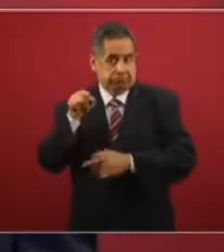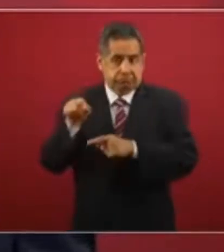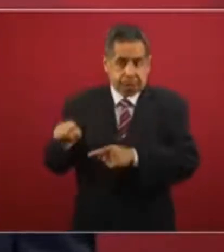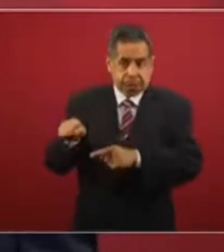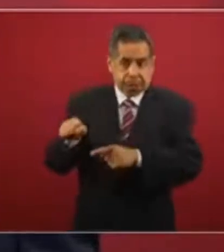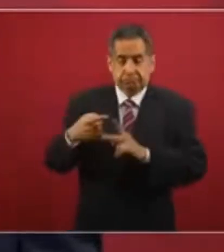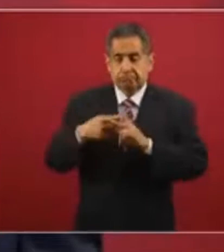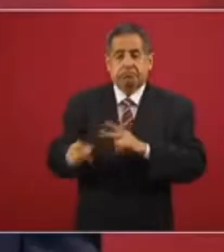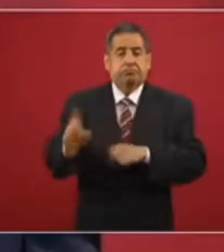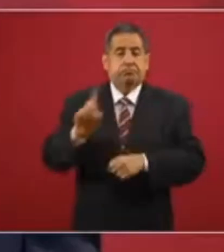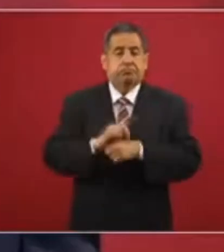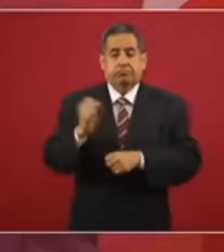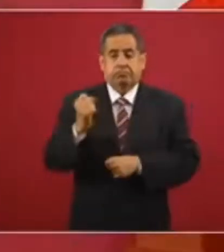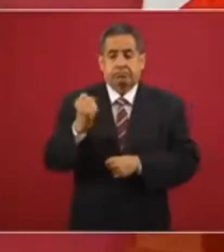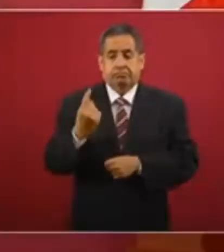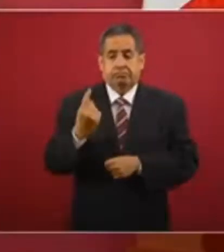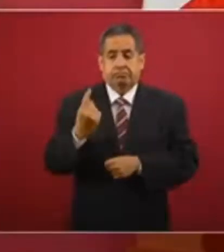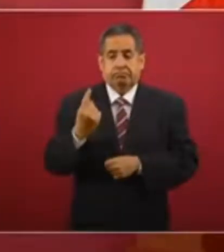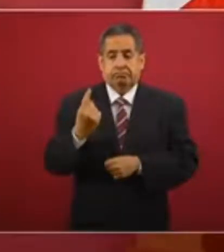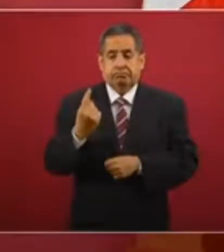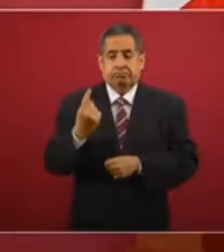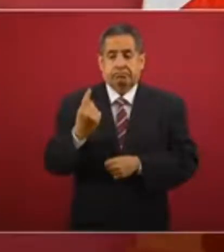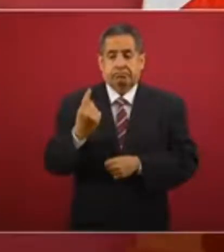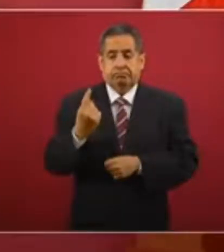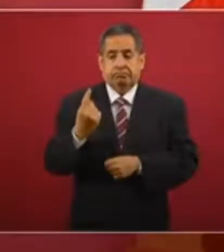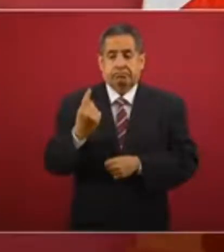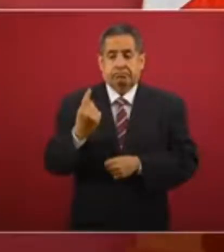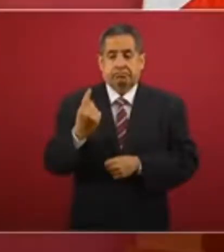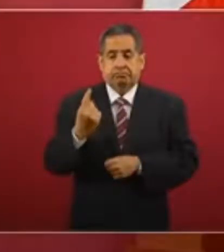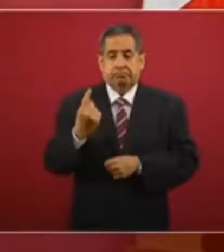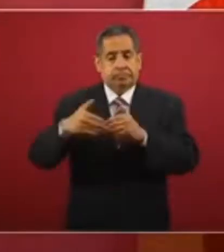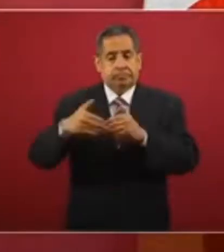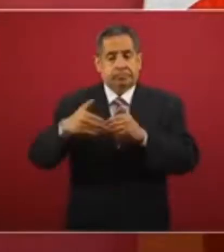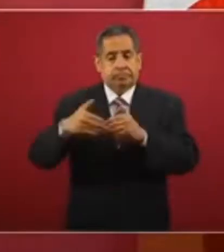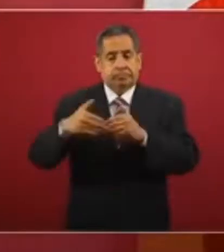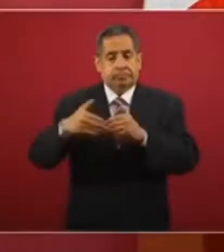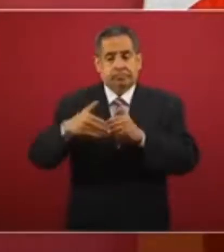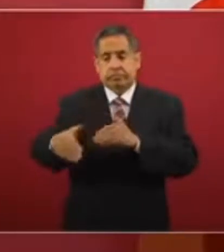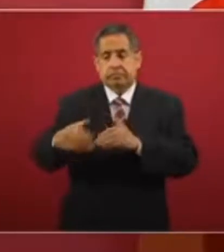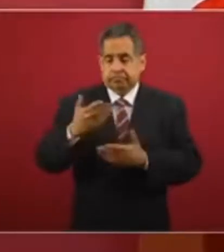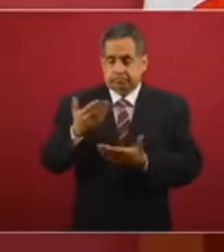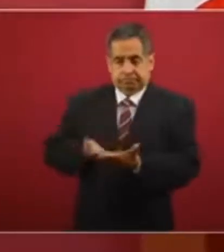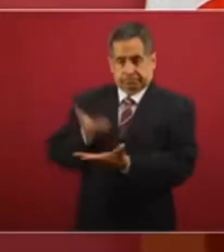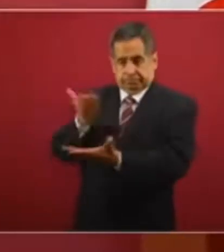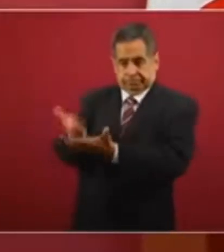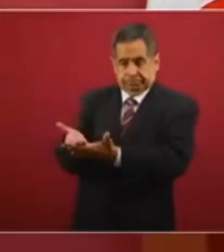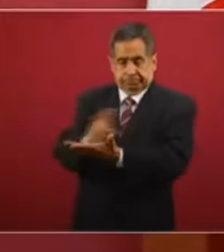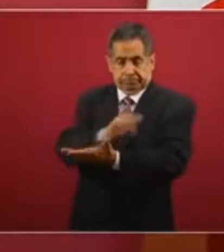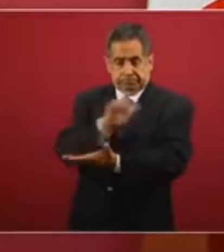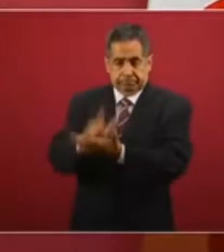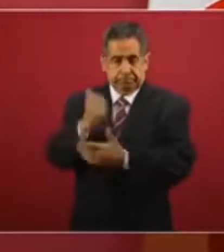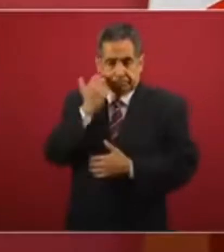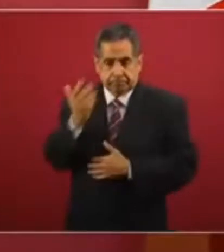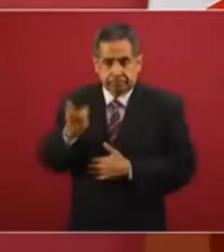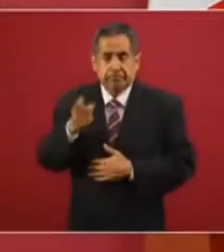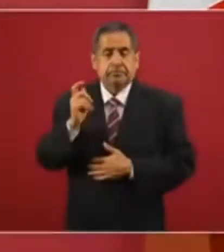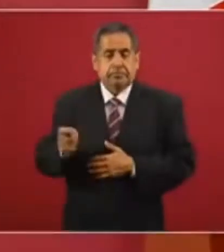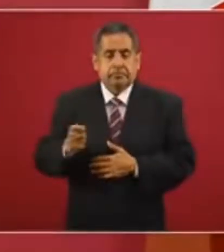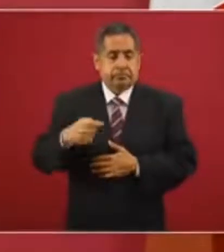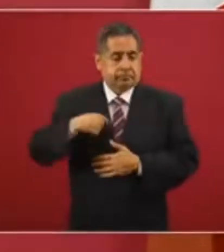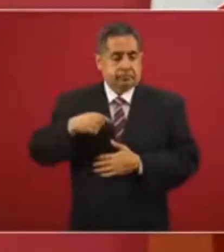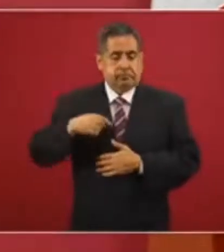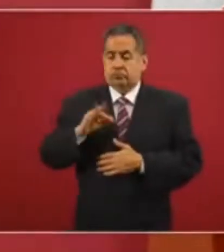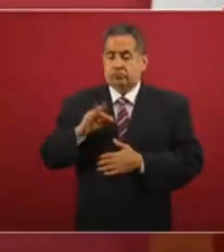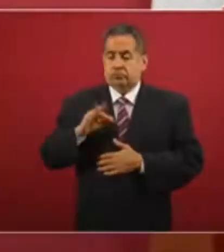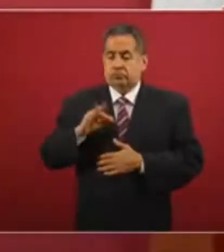a partir del día 1 de septiembre as of the 1st of September, sea la de quitar el fuero al